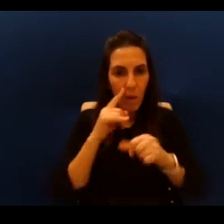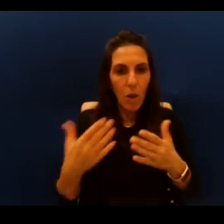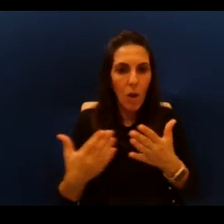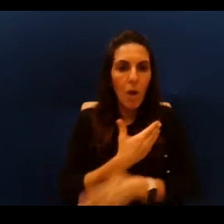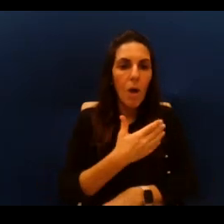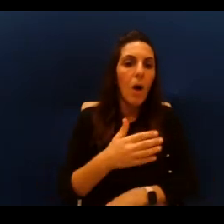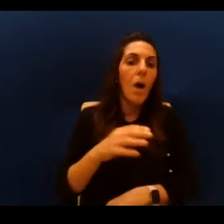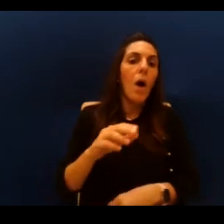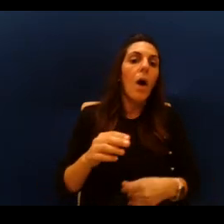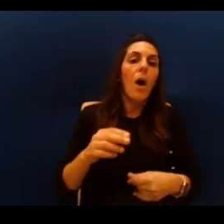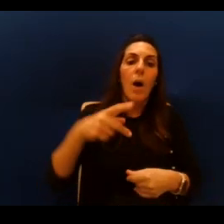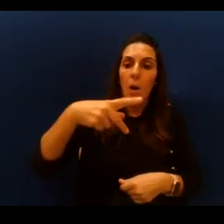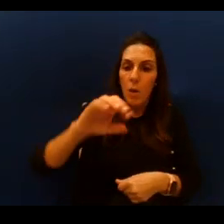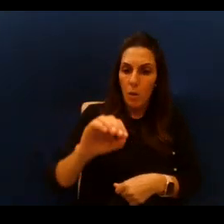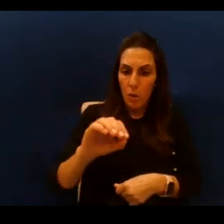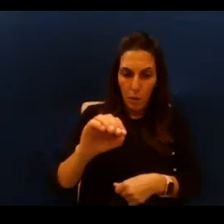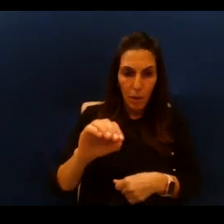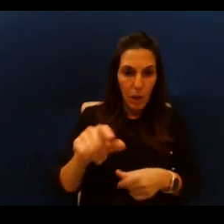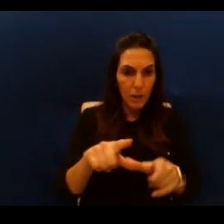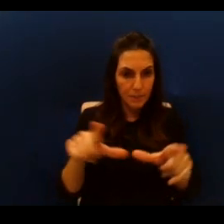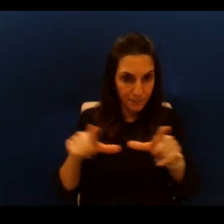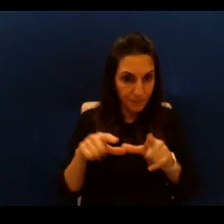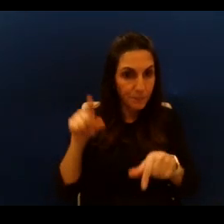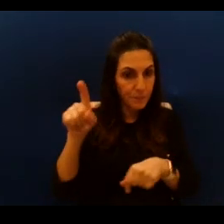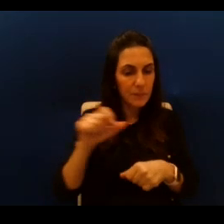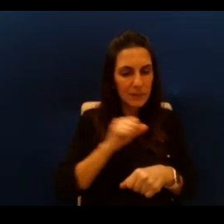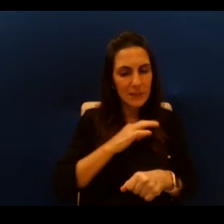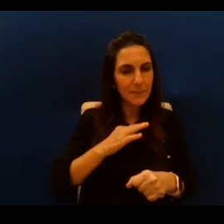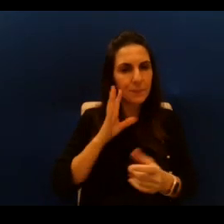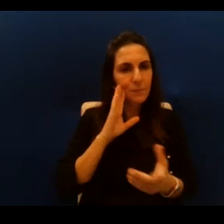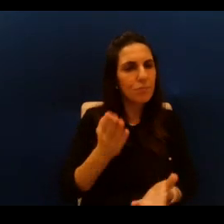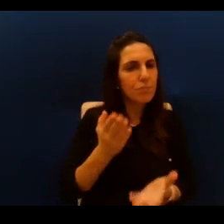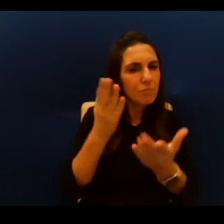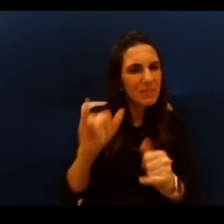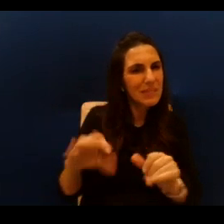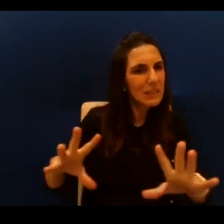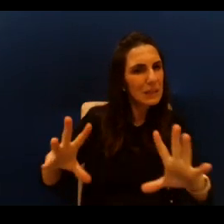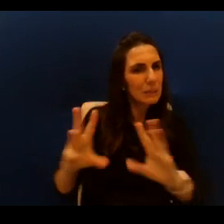office location. Staff's recommending that meeting,